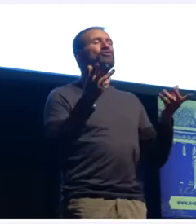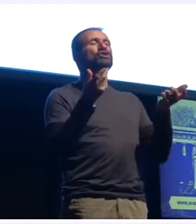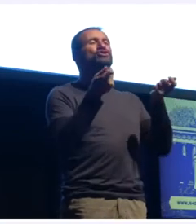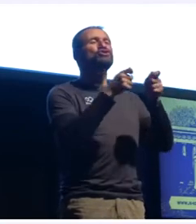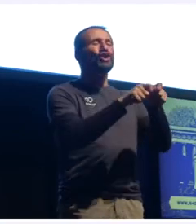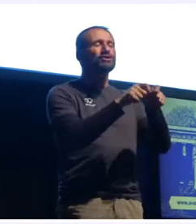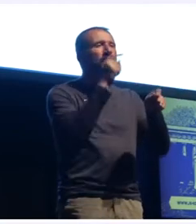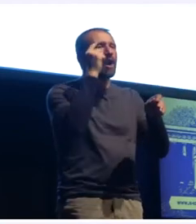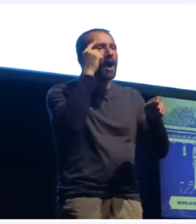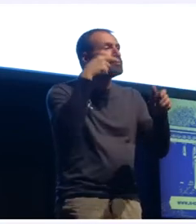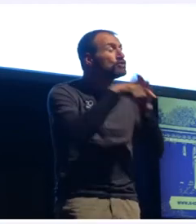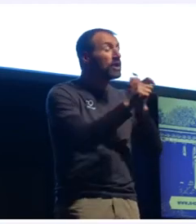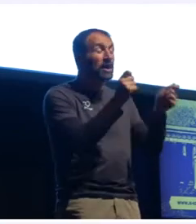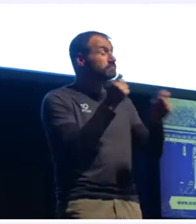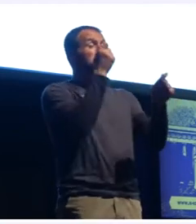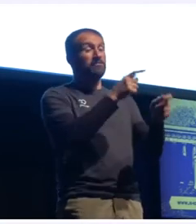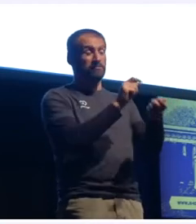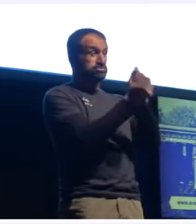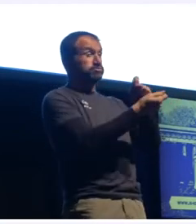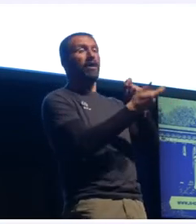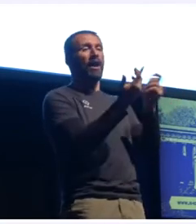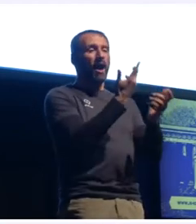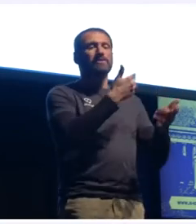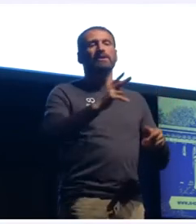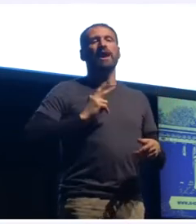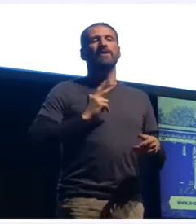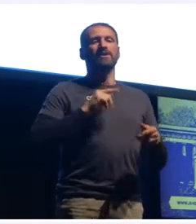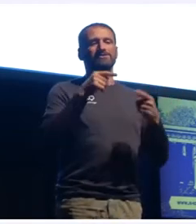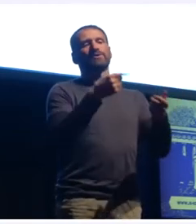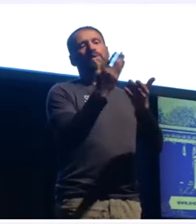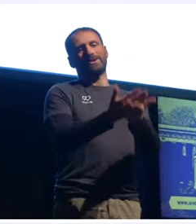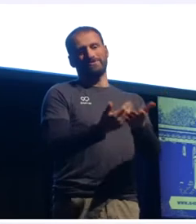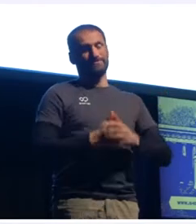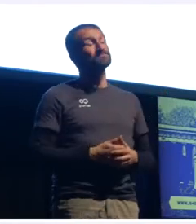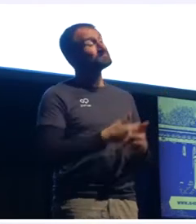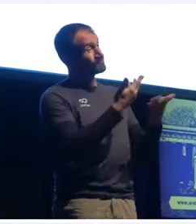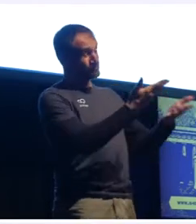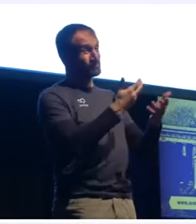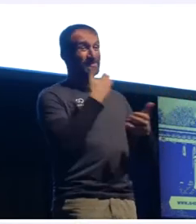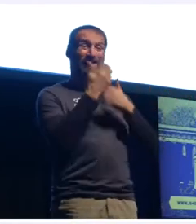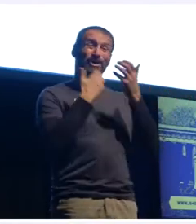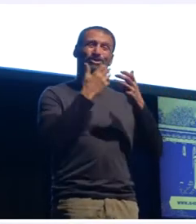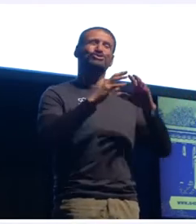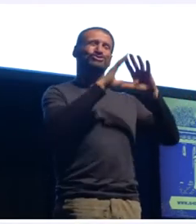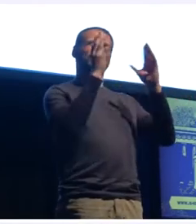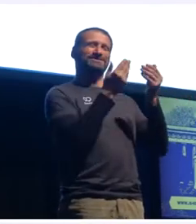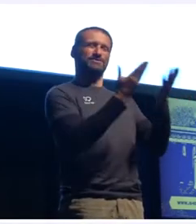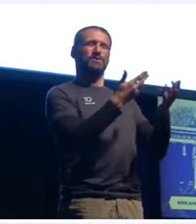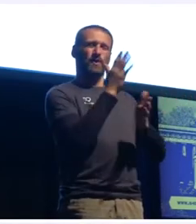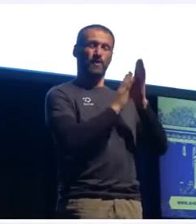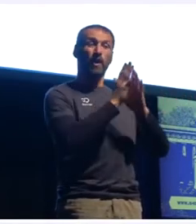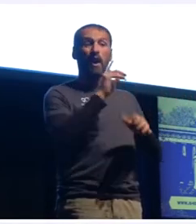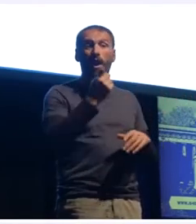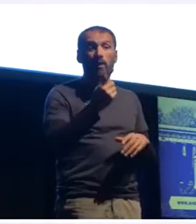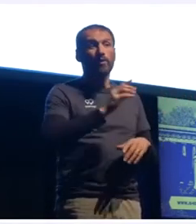before. Now, this storytelling technique is actually pretty popular in the West as well. In fact, it's been used by companies like Pixar for